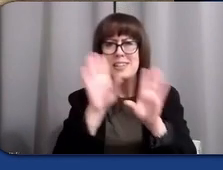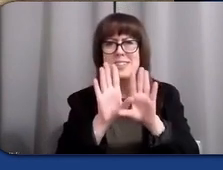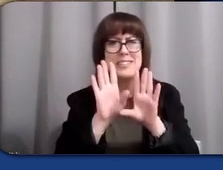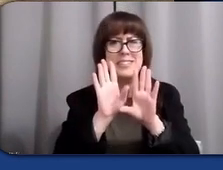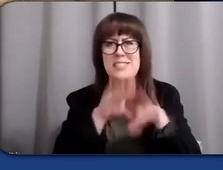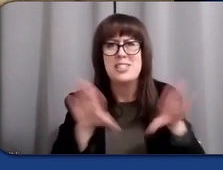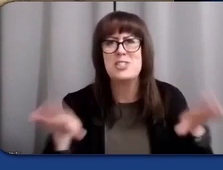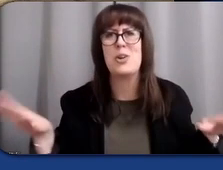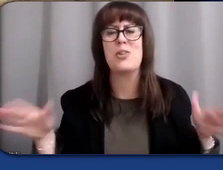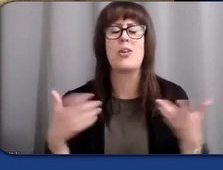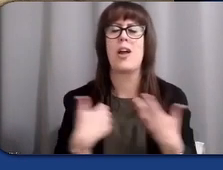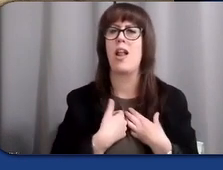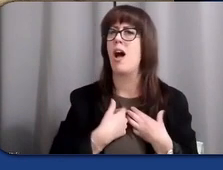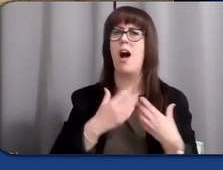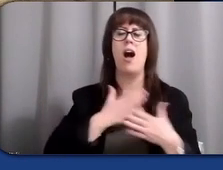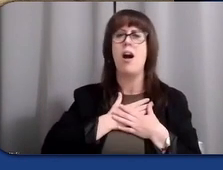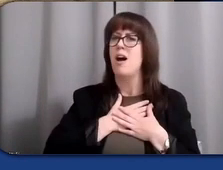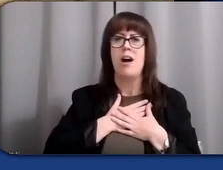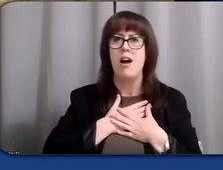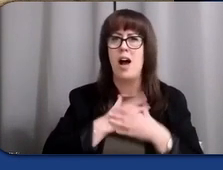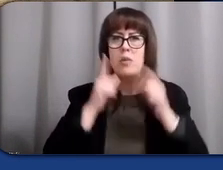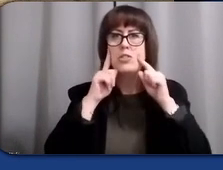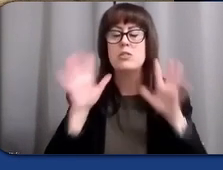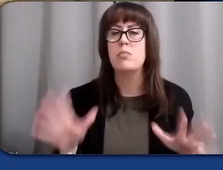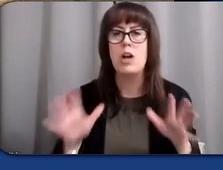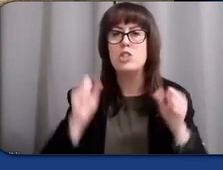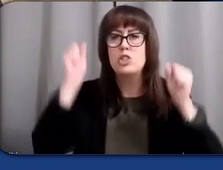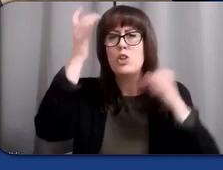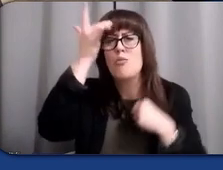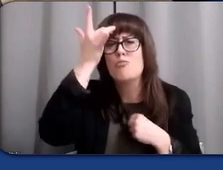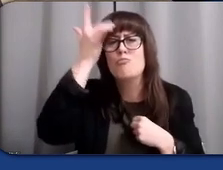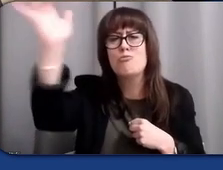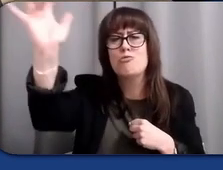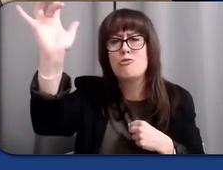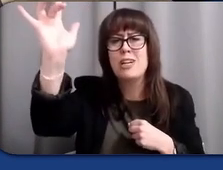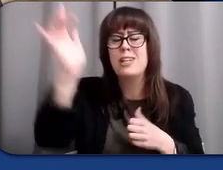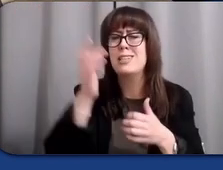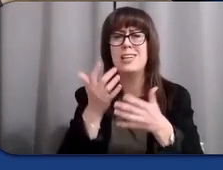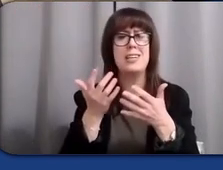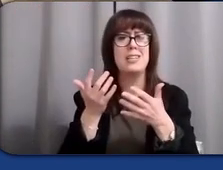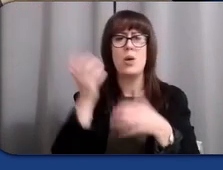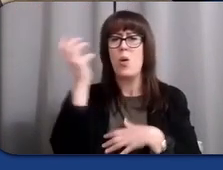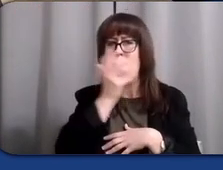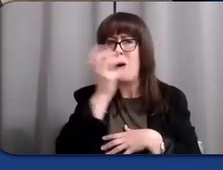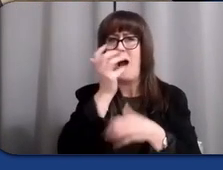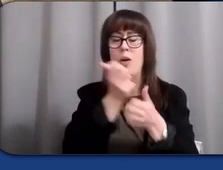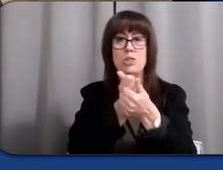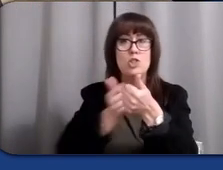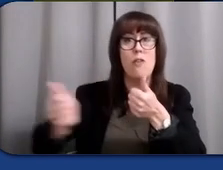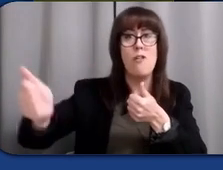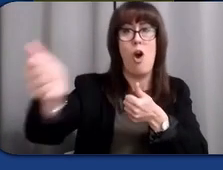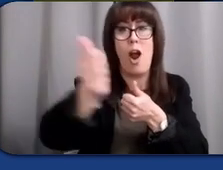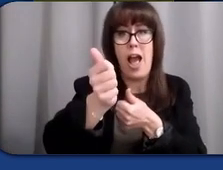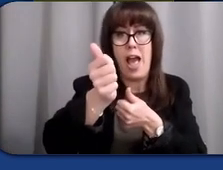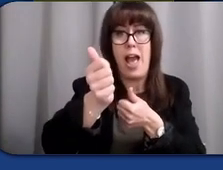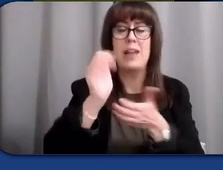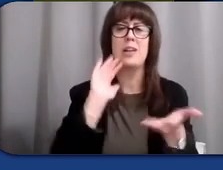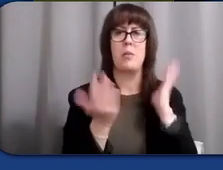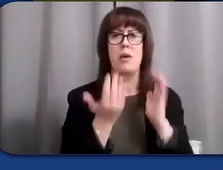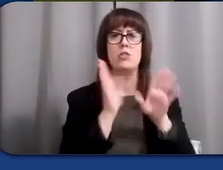was blown away how brilliant these kids are. They were way far ahead than what I've seen in the United States, at least in